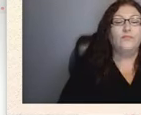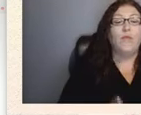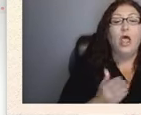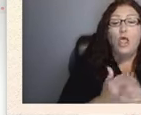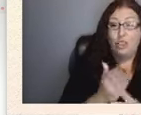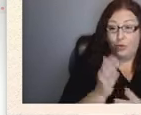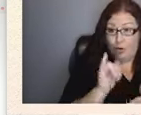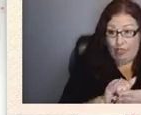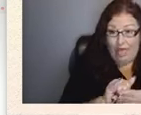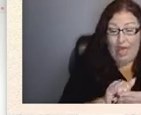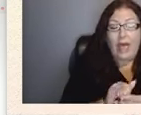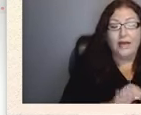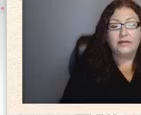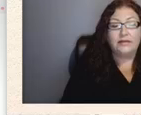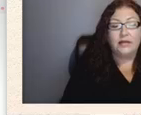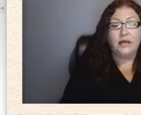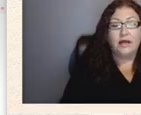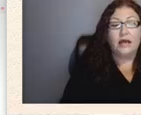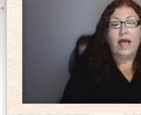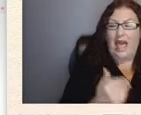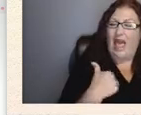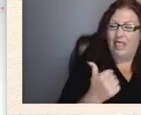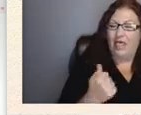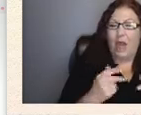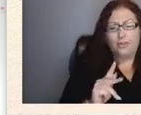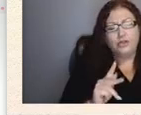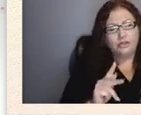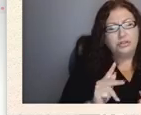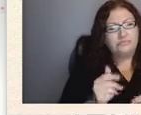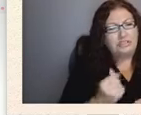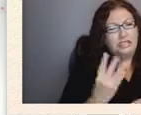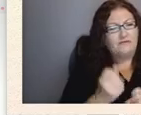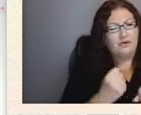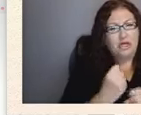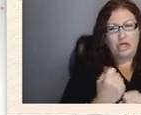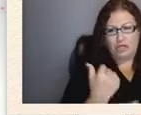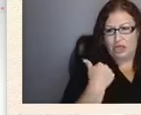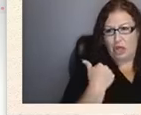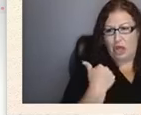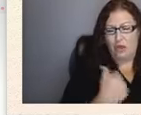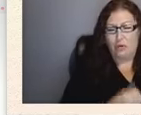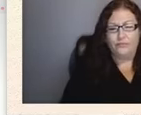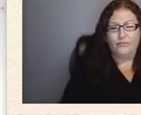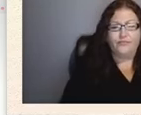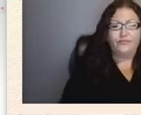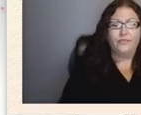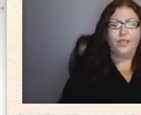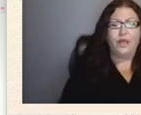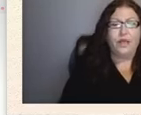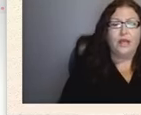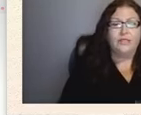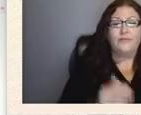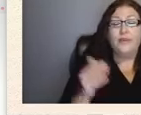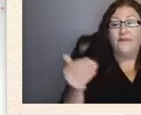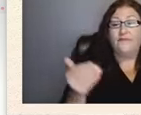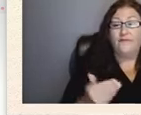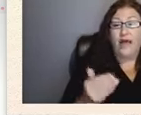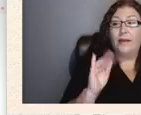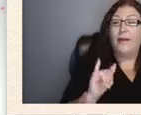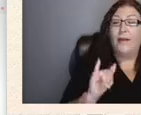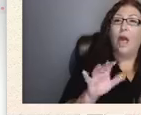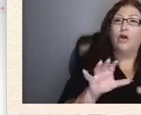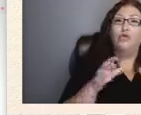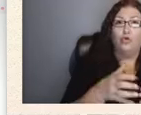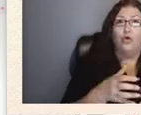I had the opportunity several years ago to be invited by a group at